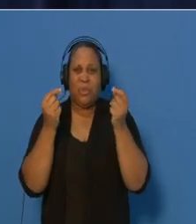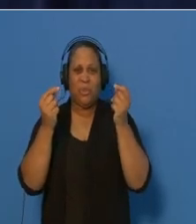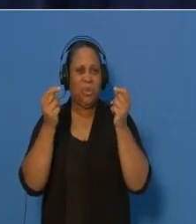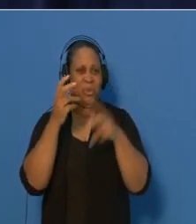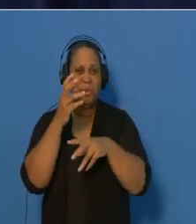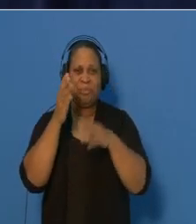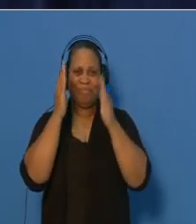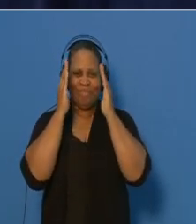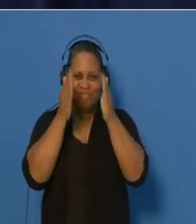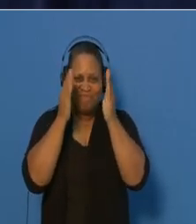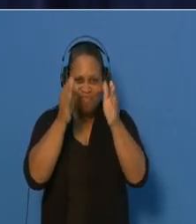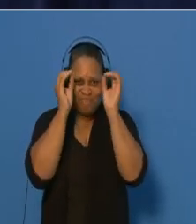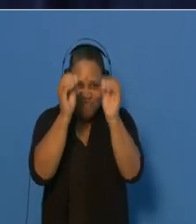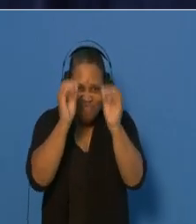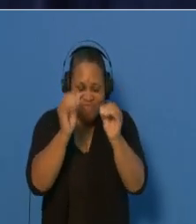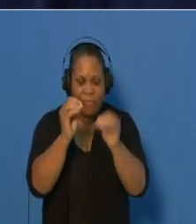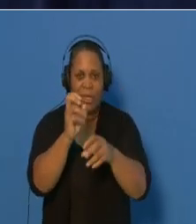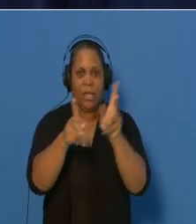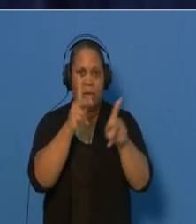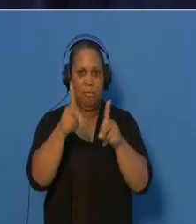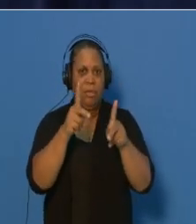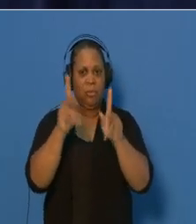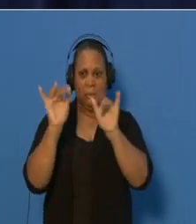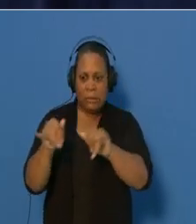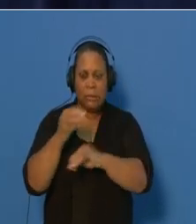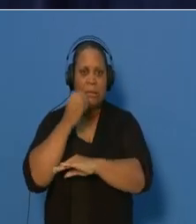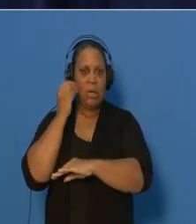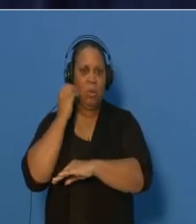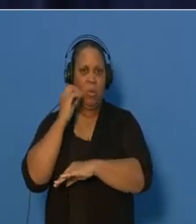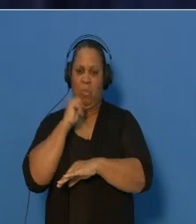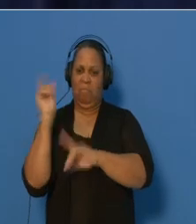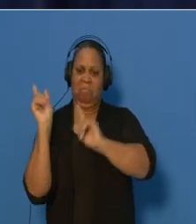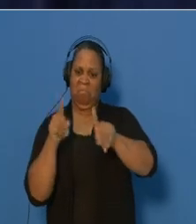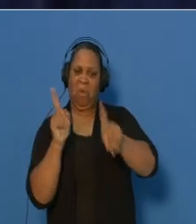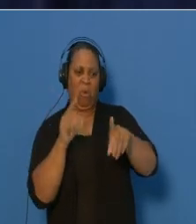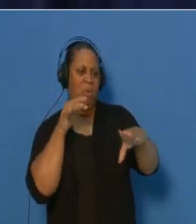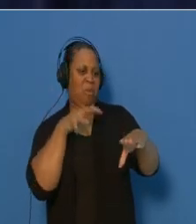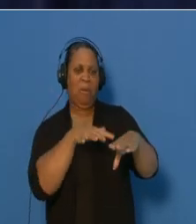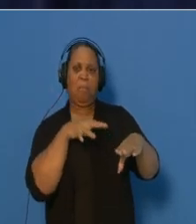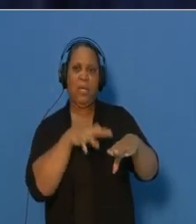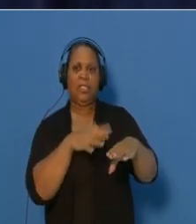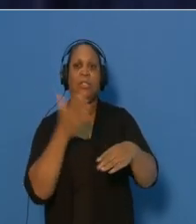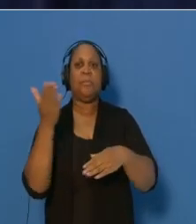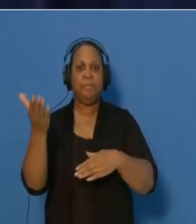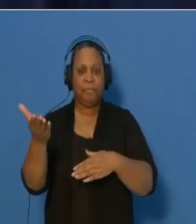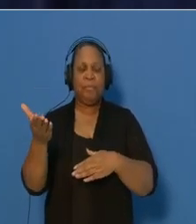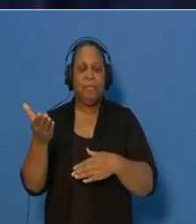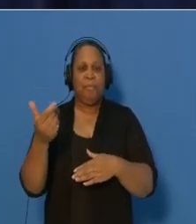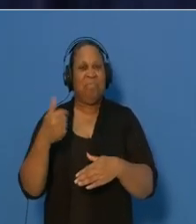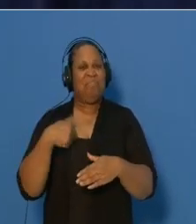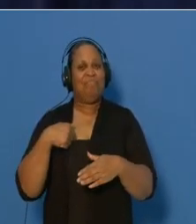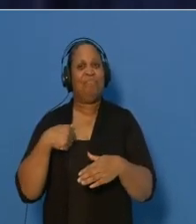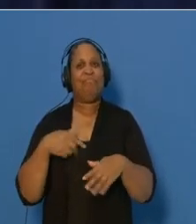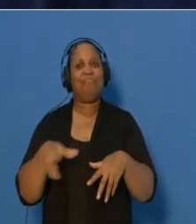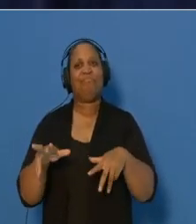in their home and not out on the beach? This afternoon, I was walking